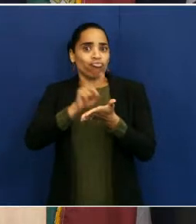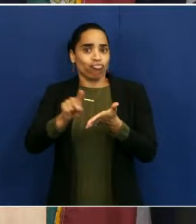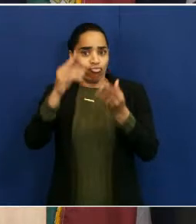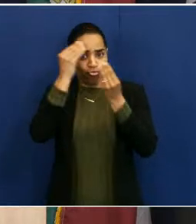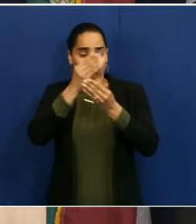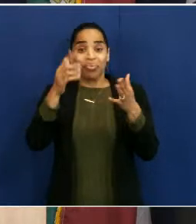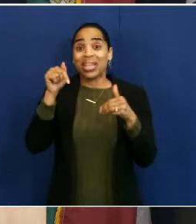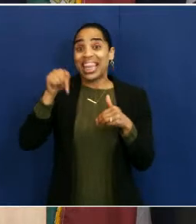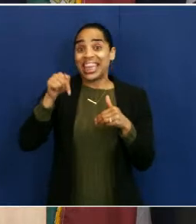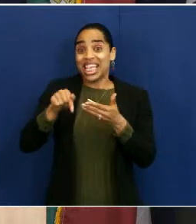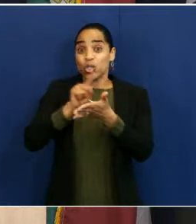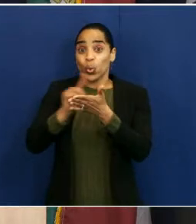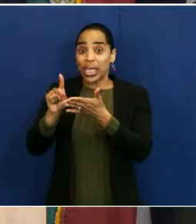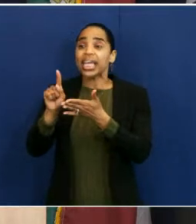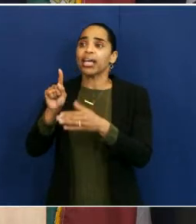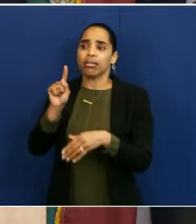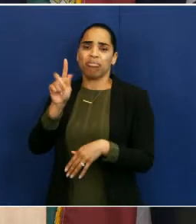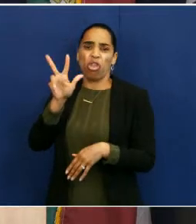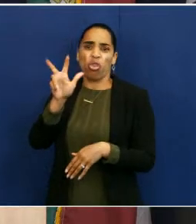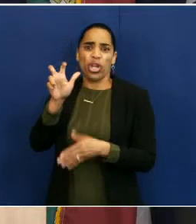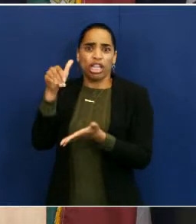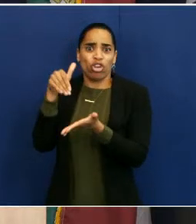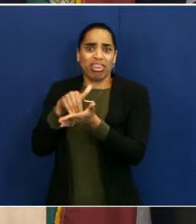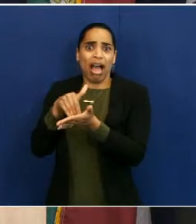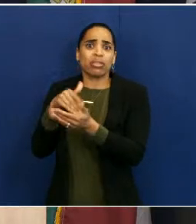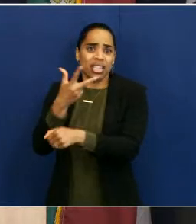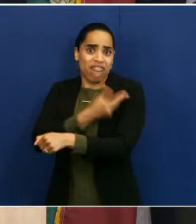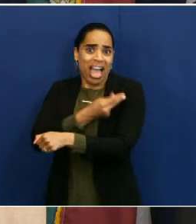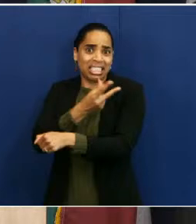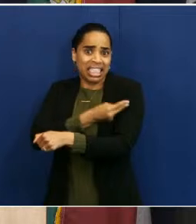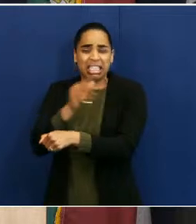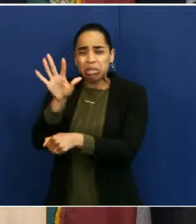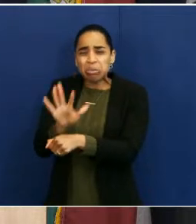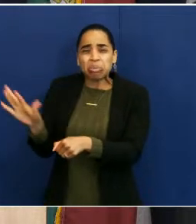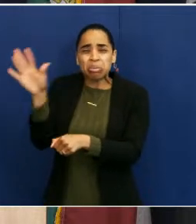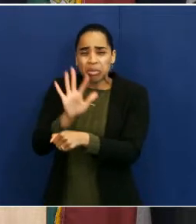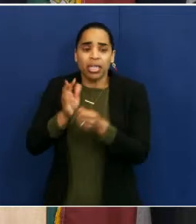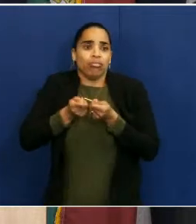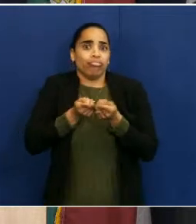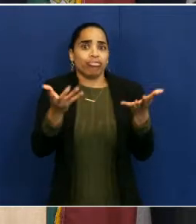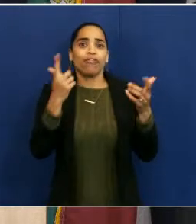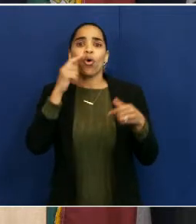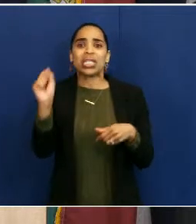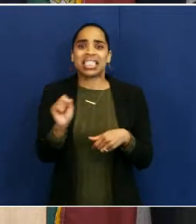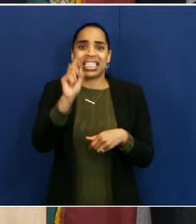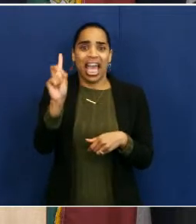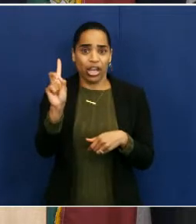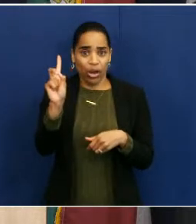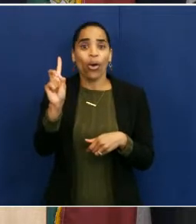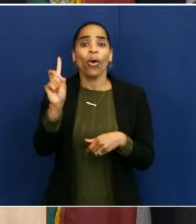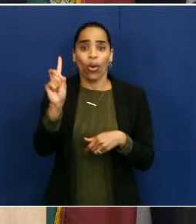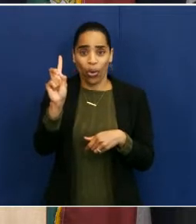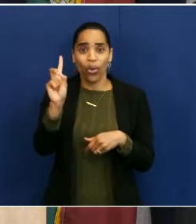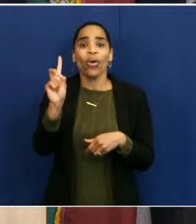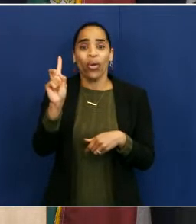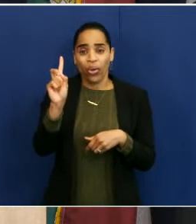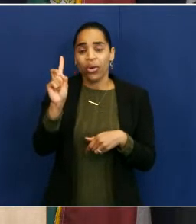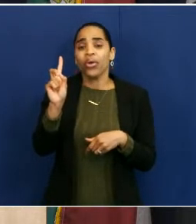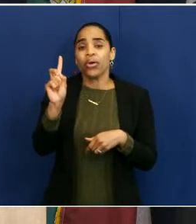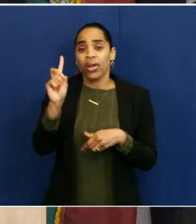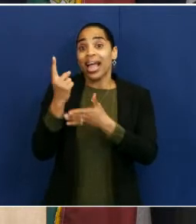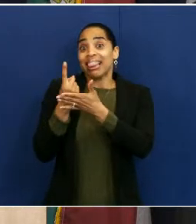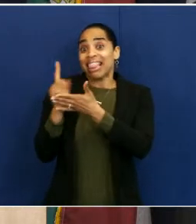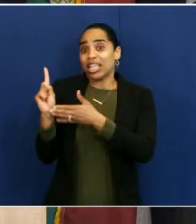of 300,000 vaccines received into our region, which is more than the 198,000 that were received into our